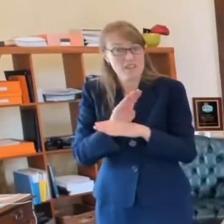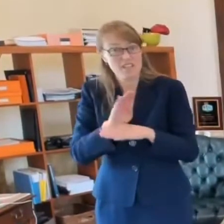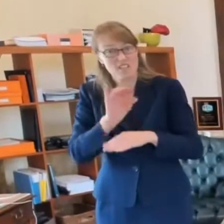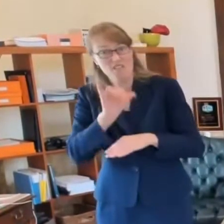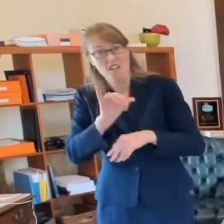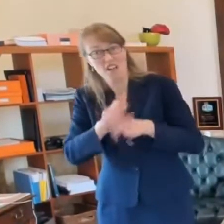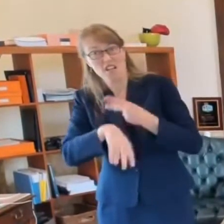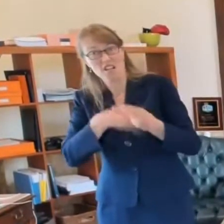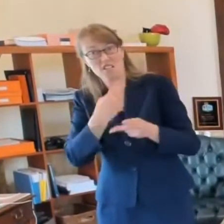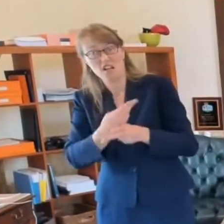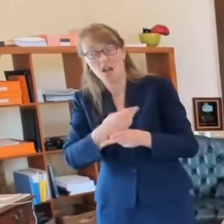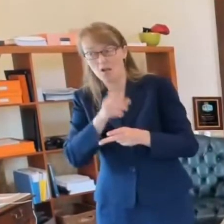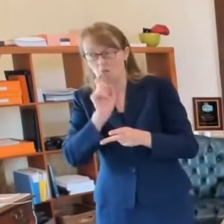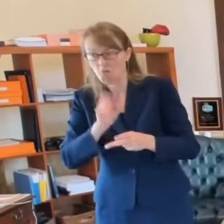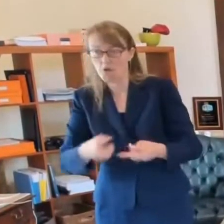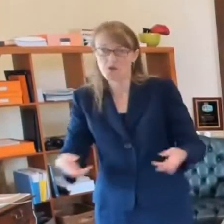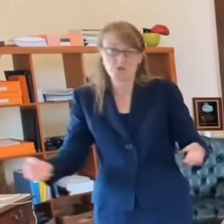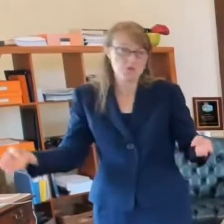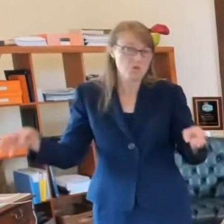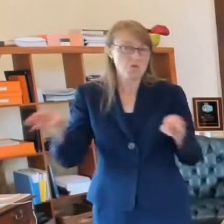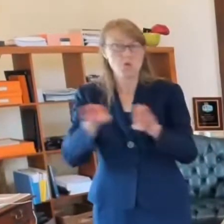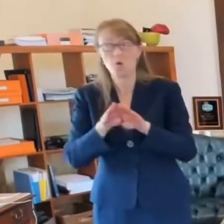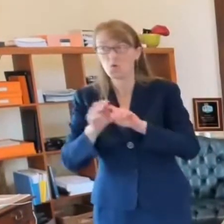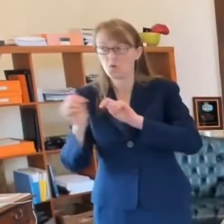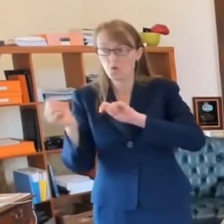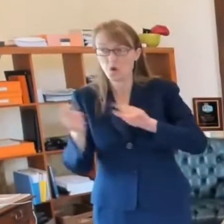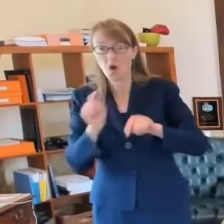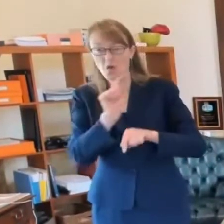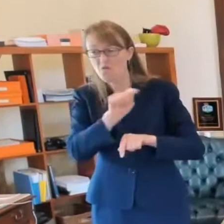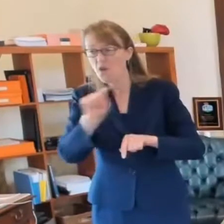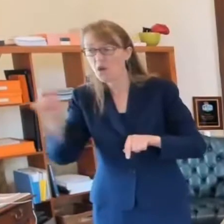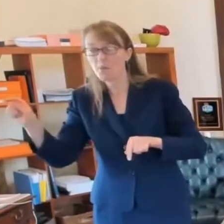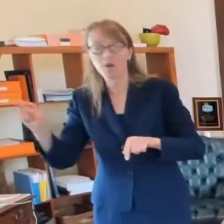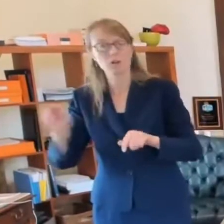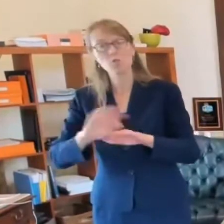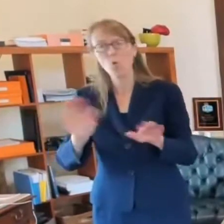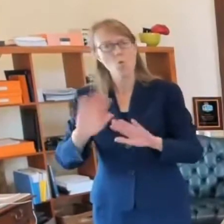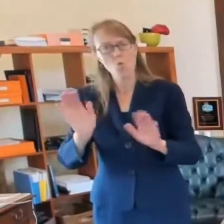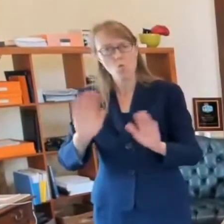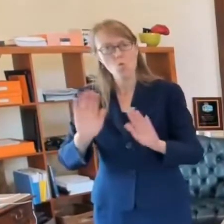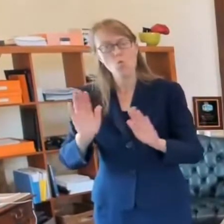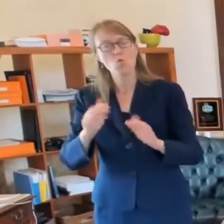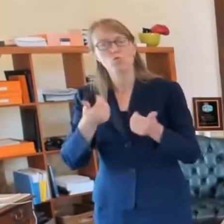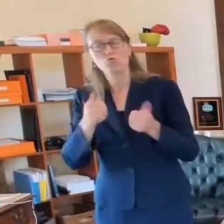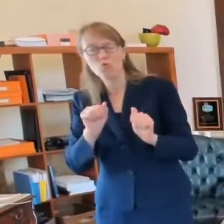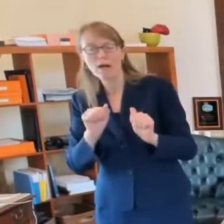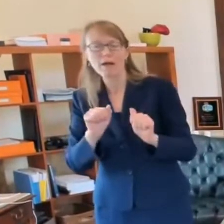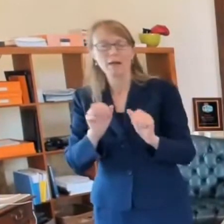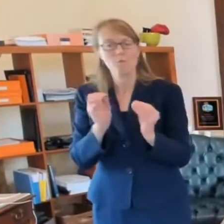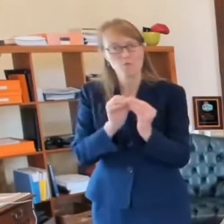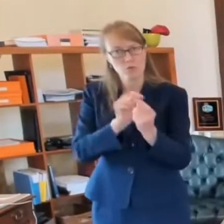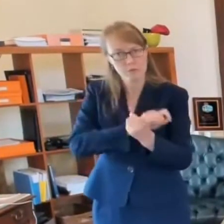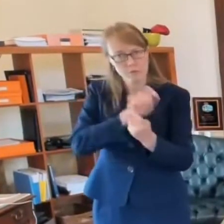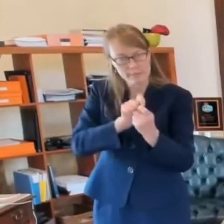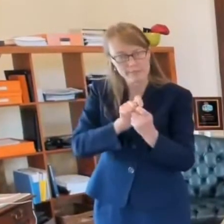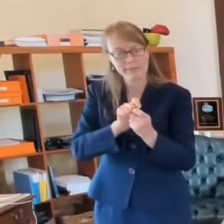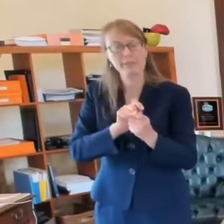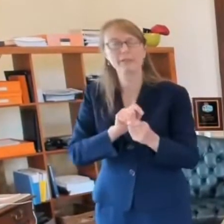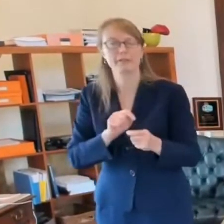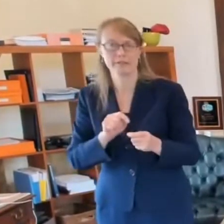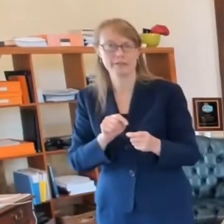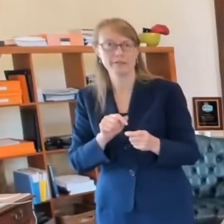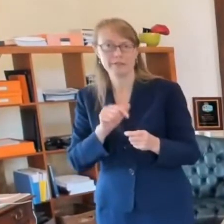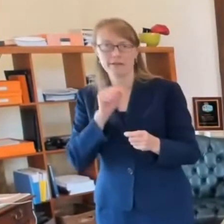We're just using what I would call more of a surgical approach to this rather than a